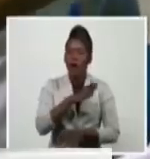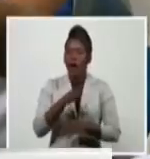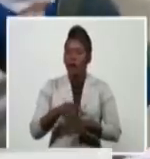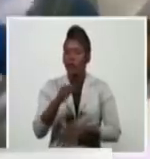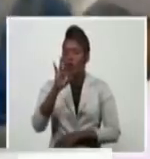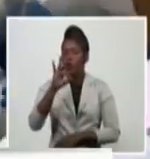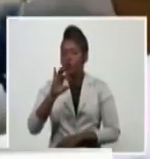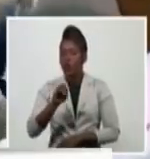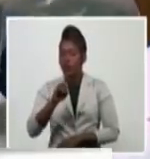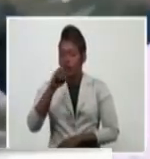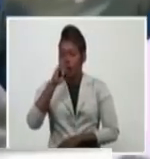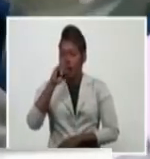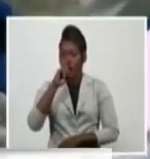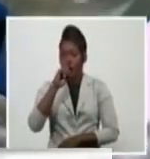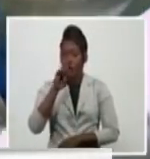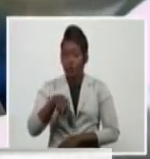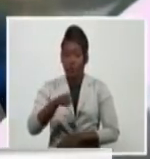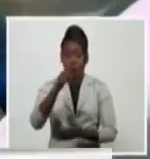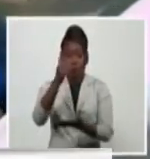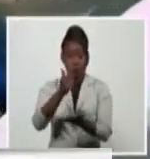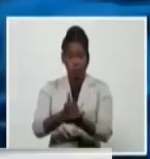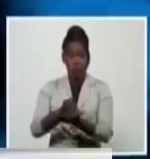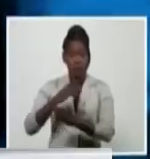diligently to try to overcome